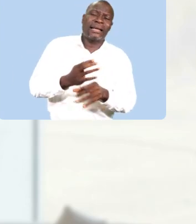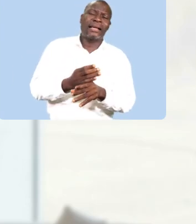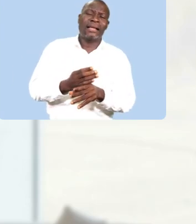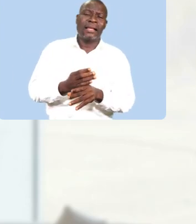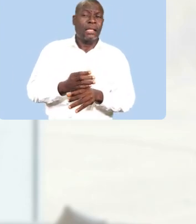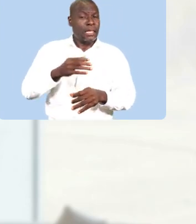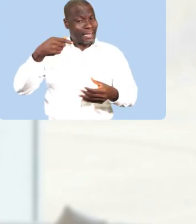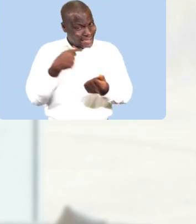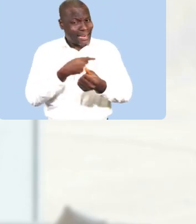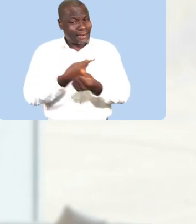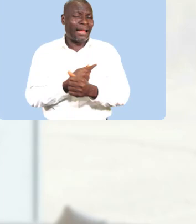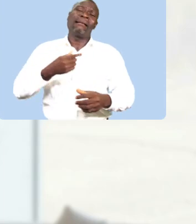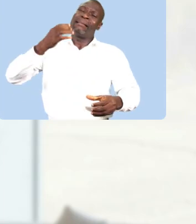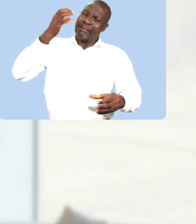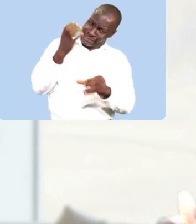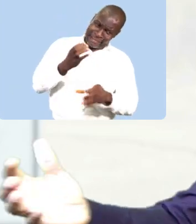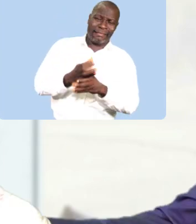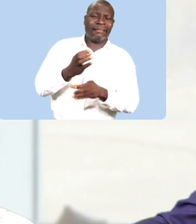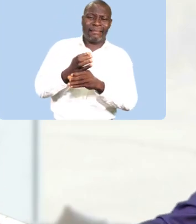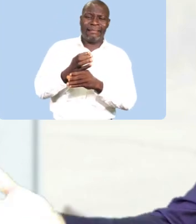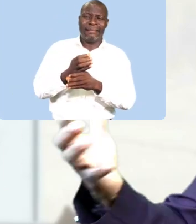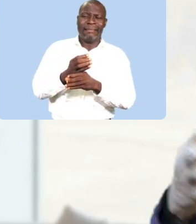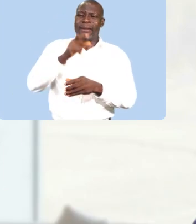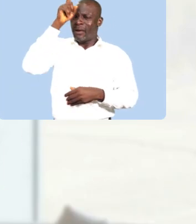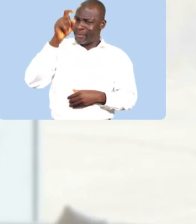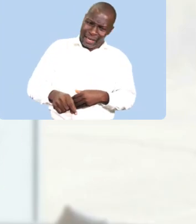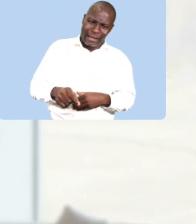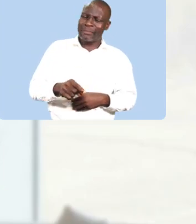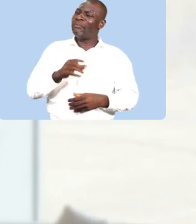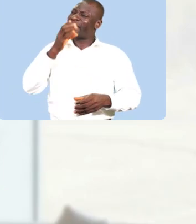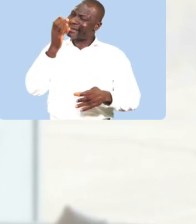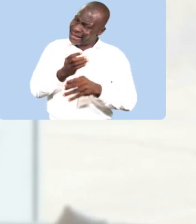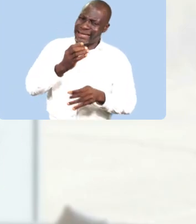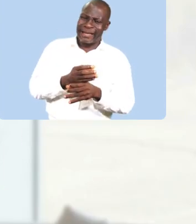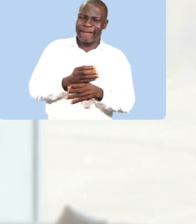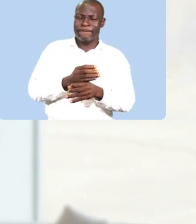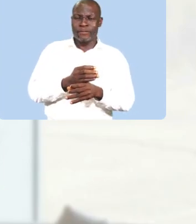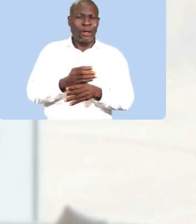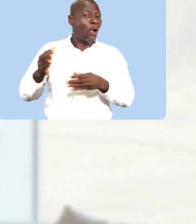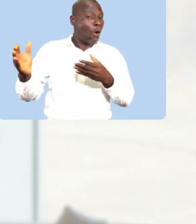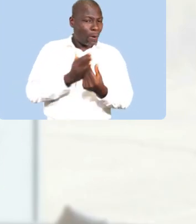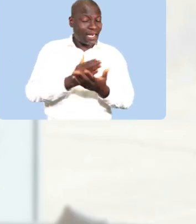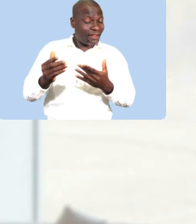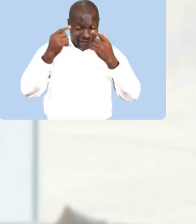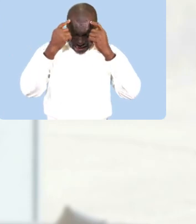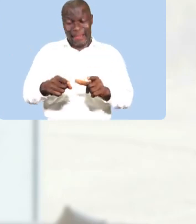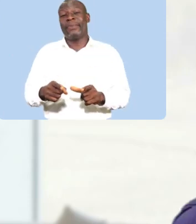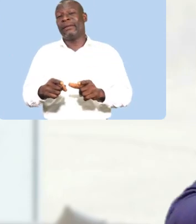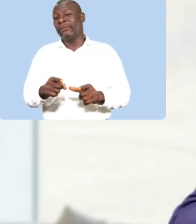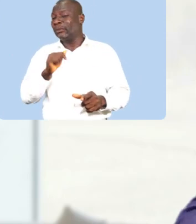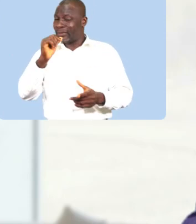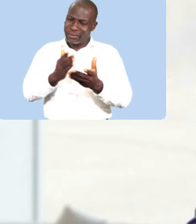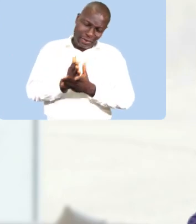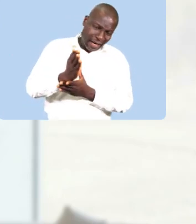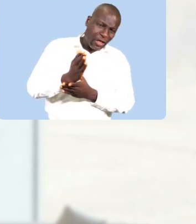baabia ye ne nam sese ya pese ye kese anything goes no enya saa ena ade no etye wo ya